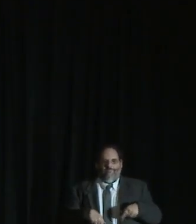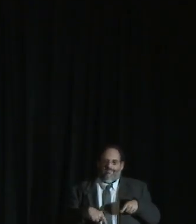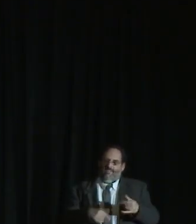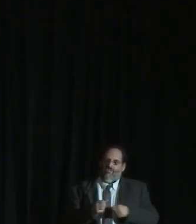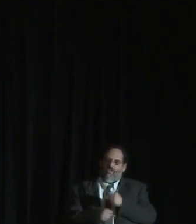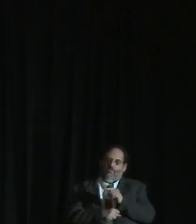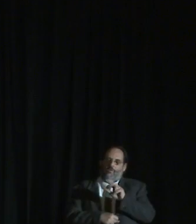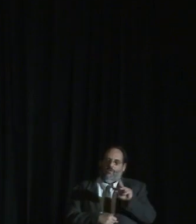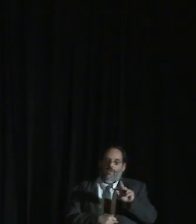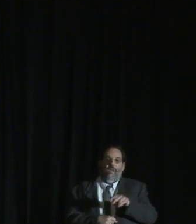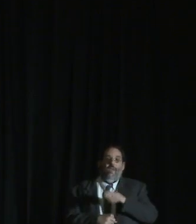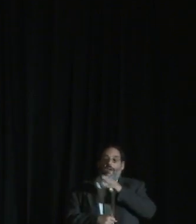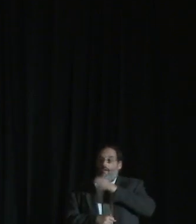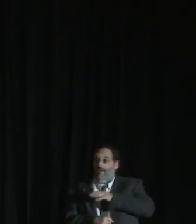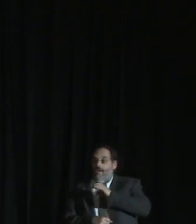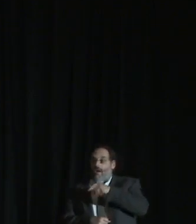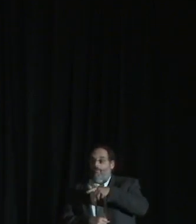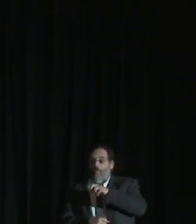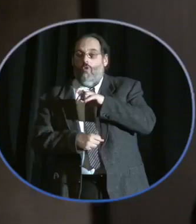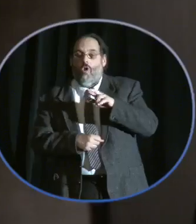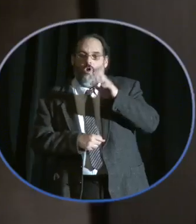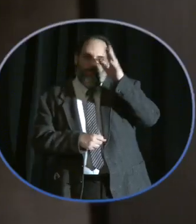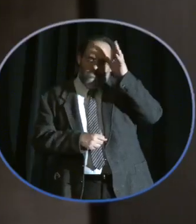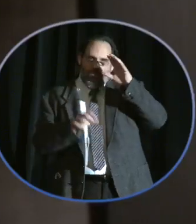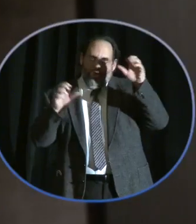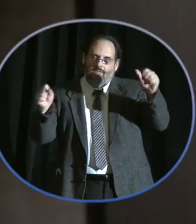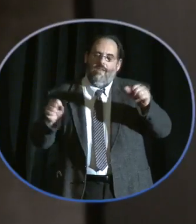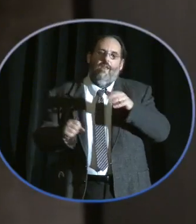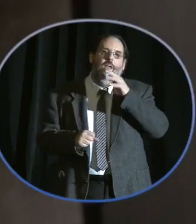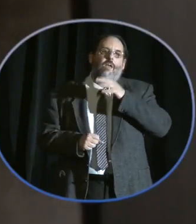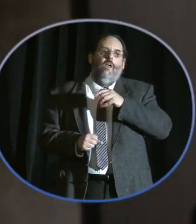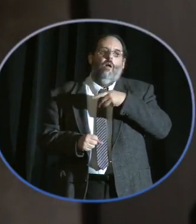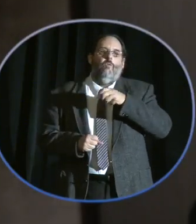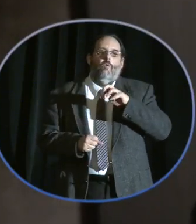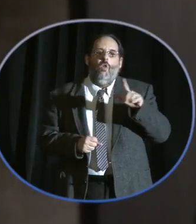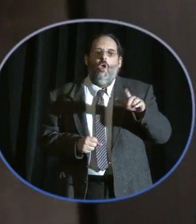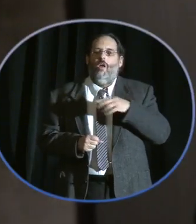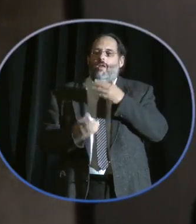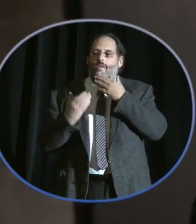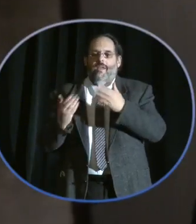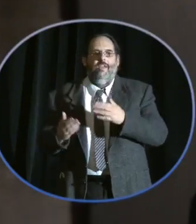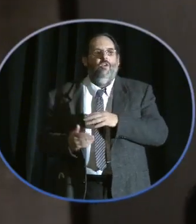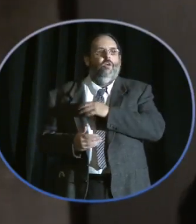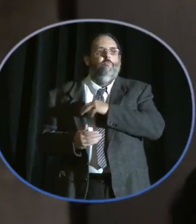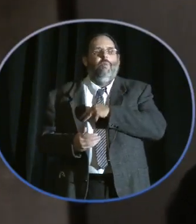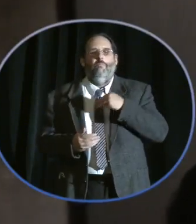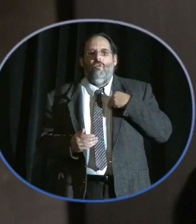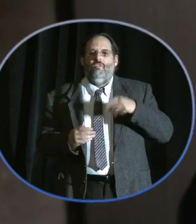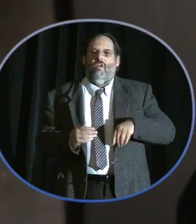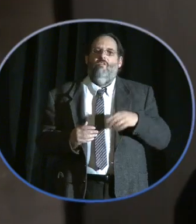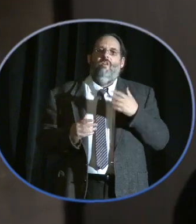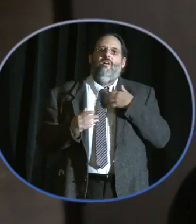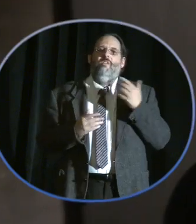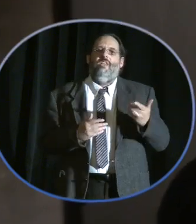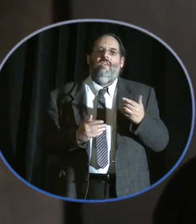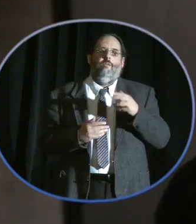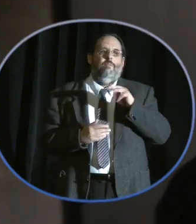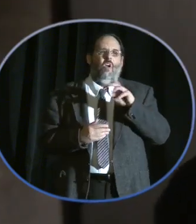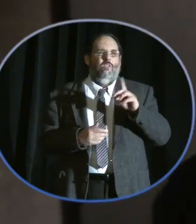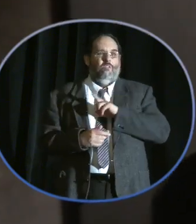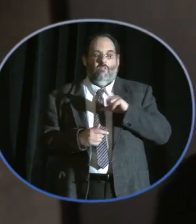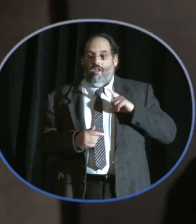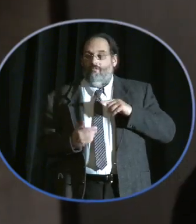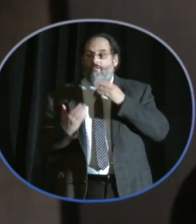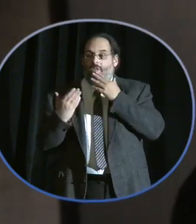2023. Madam Comptroller, Mr. President, Mr. Comptroller, State's Attorney, esteemed members of the General Assembly and our